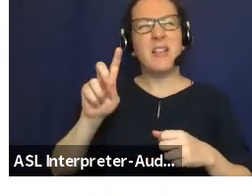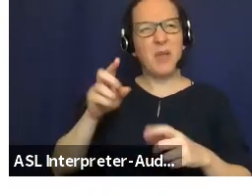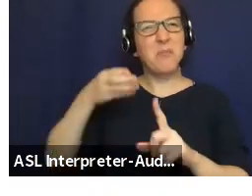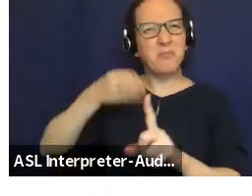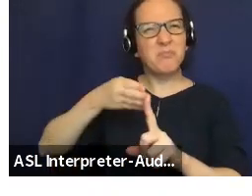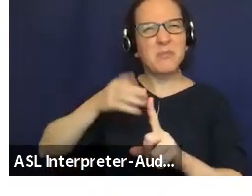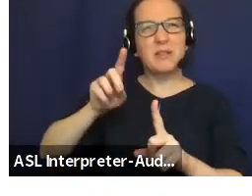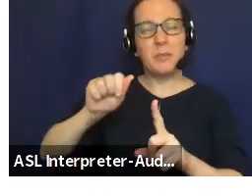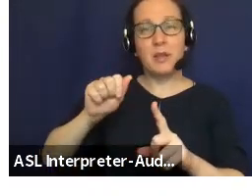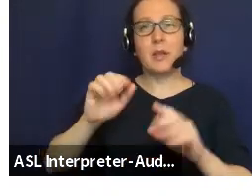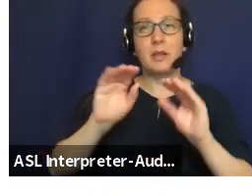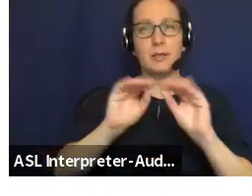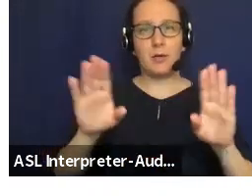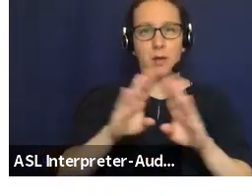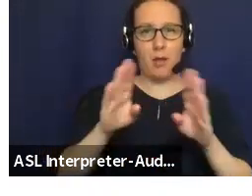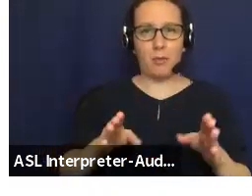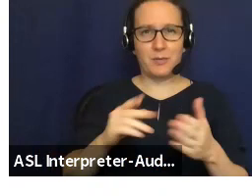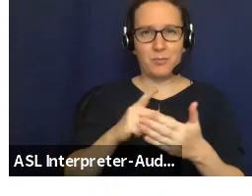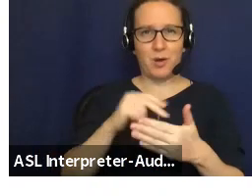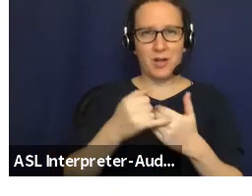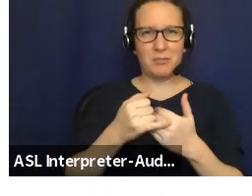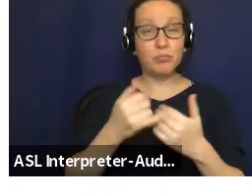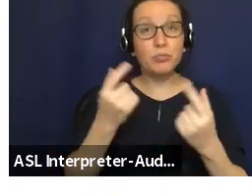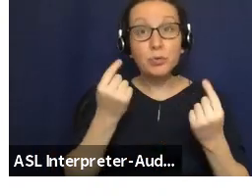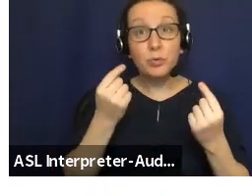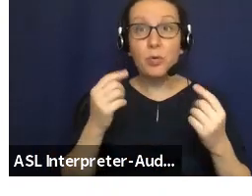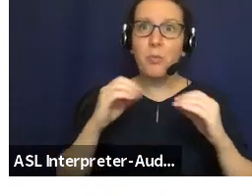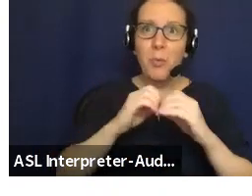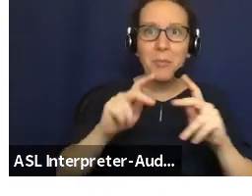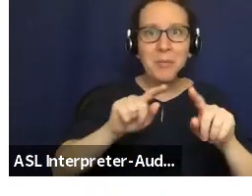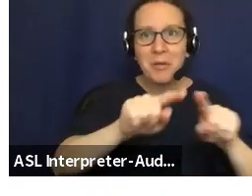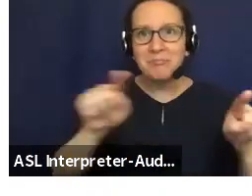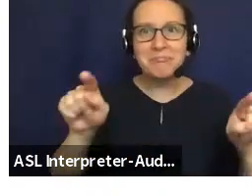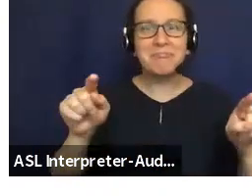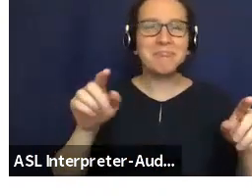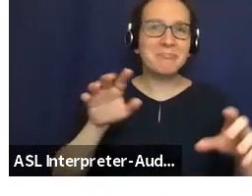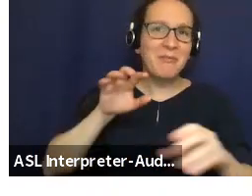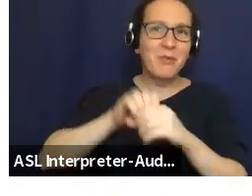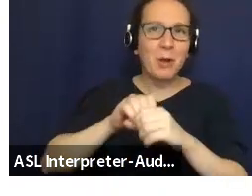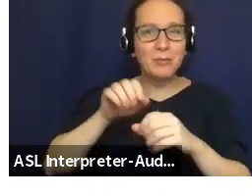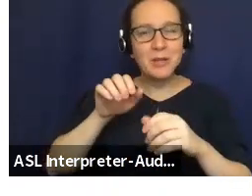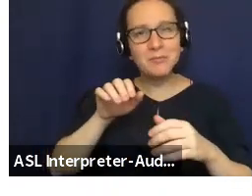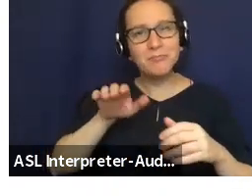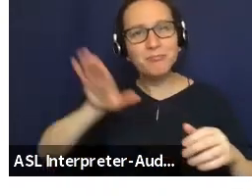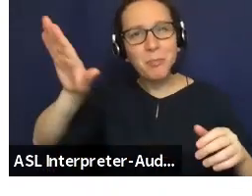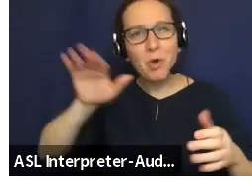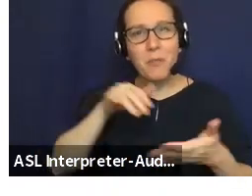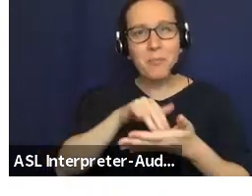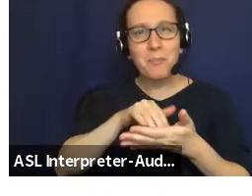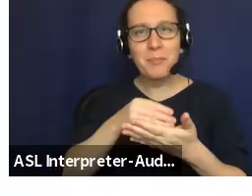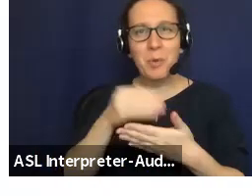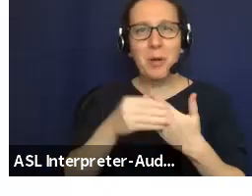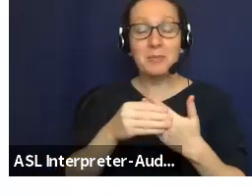exchange programs. And on a personal note, I'm very excited to be joining you for NAFSA Region 3. This is kind of where my